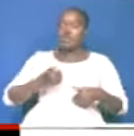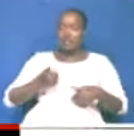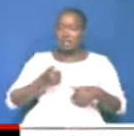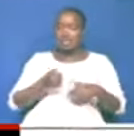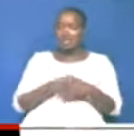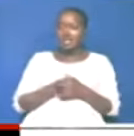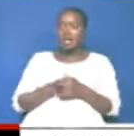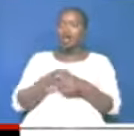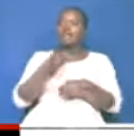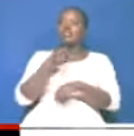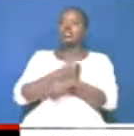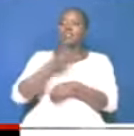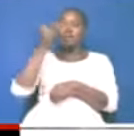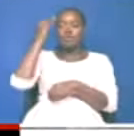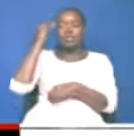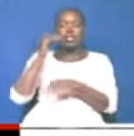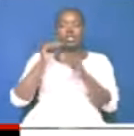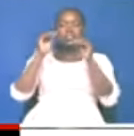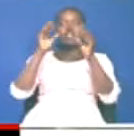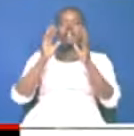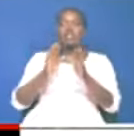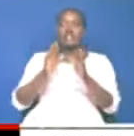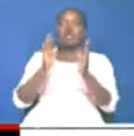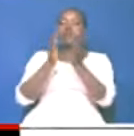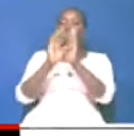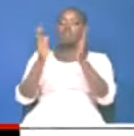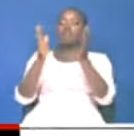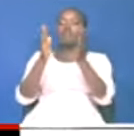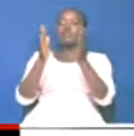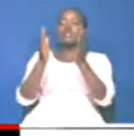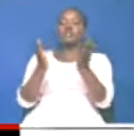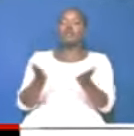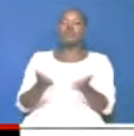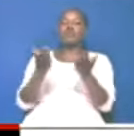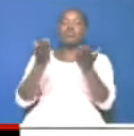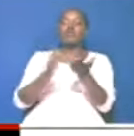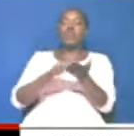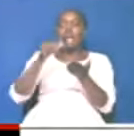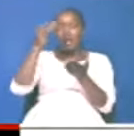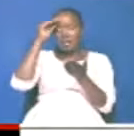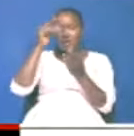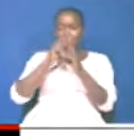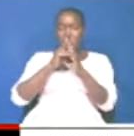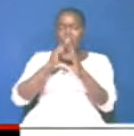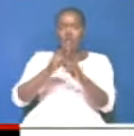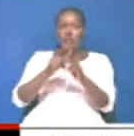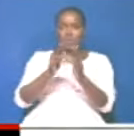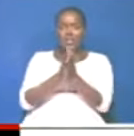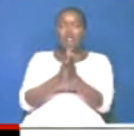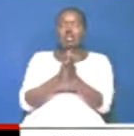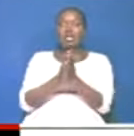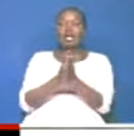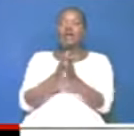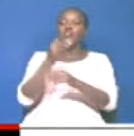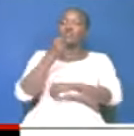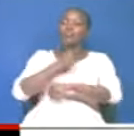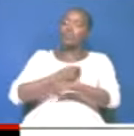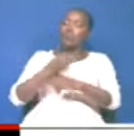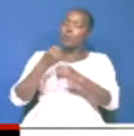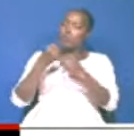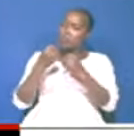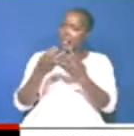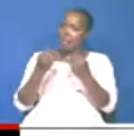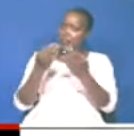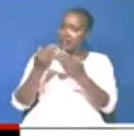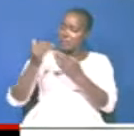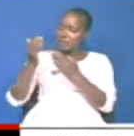school head teachers hailed the move, saying it would improve academic performance. Shule nyingi ziko kando ya ziwa Victoria,